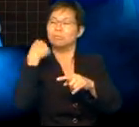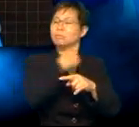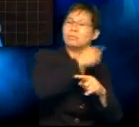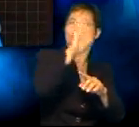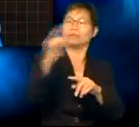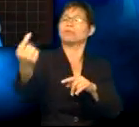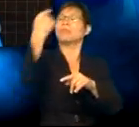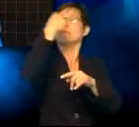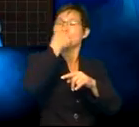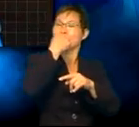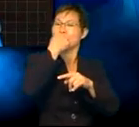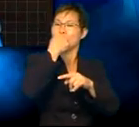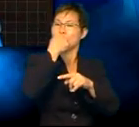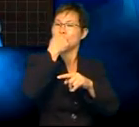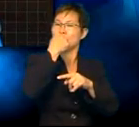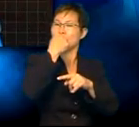else.